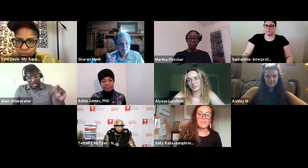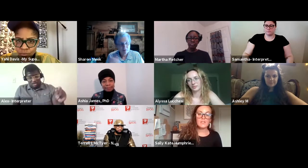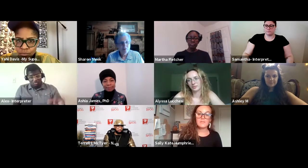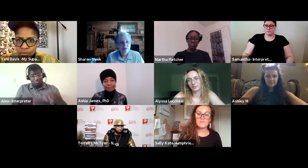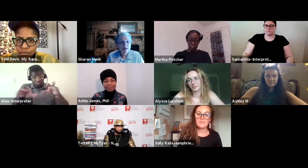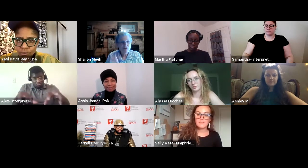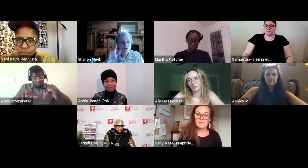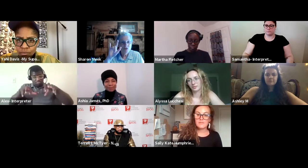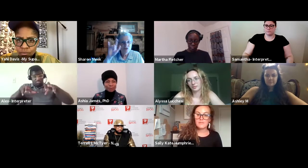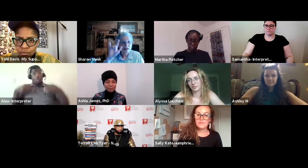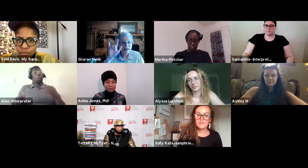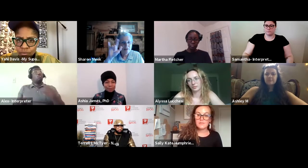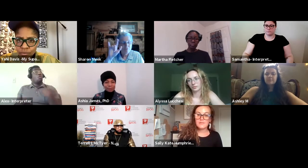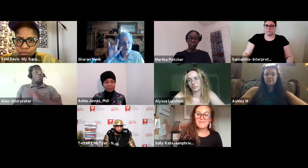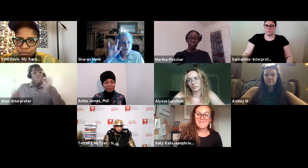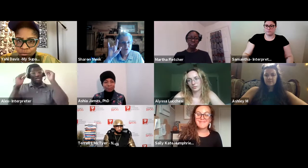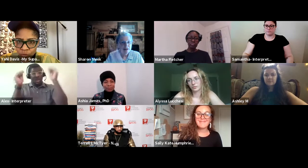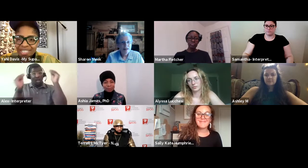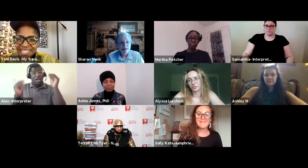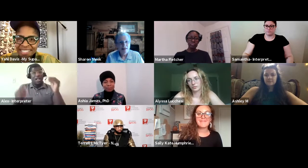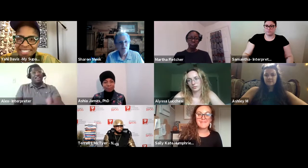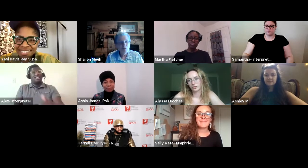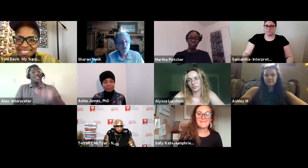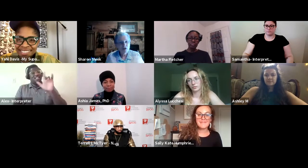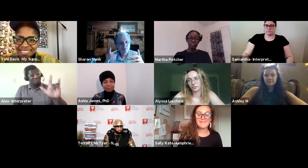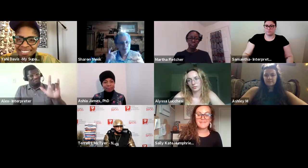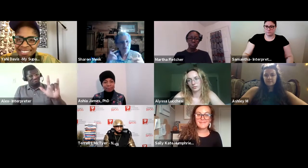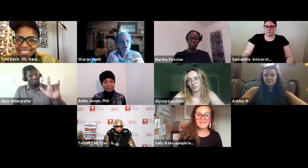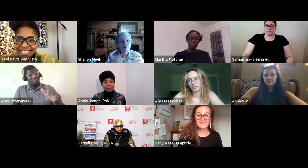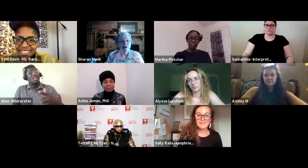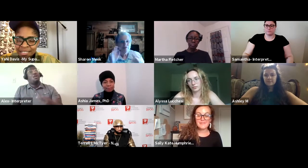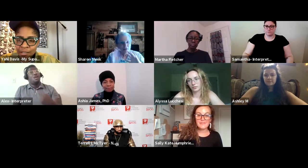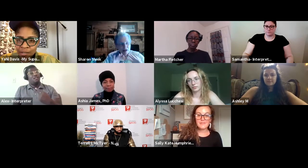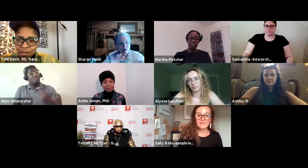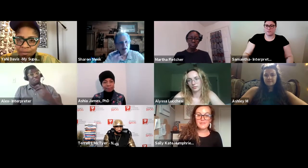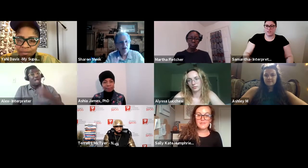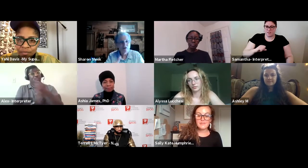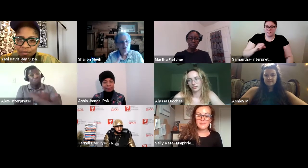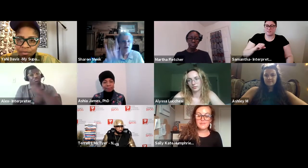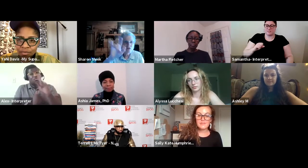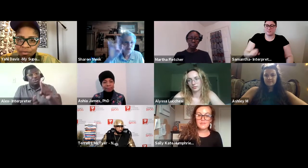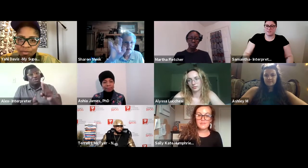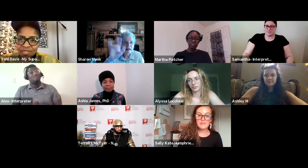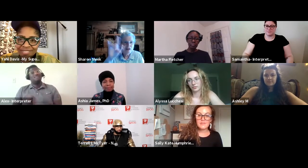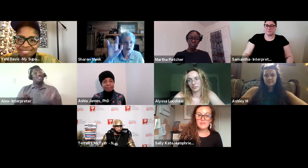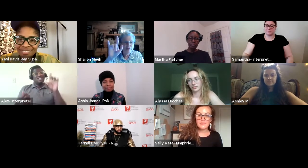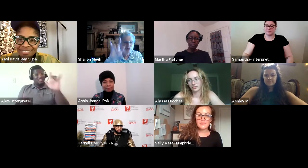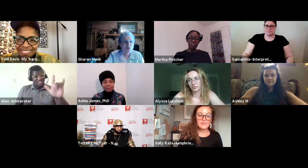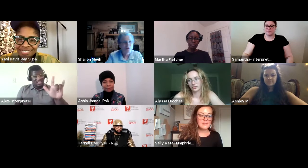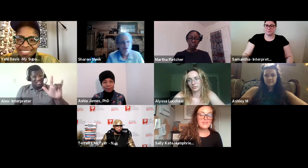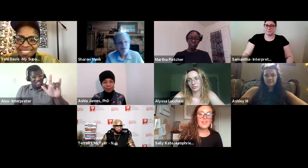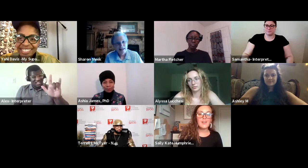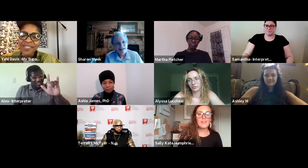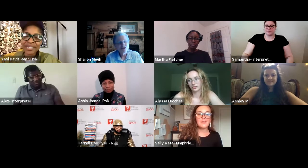our congregation to say, I love you. Yes. We took a picture of the entire congregation saying, I love